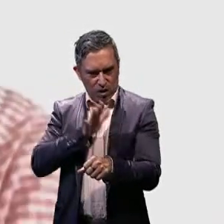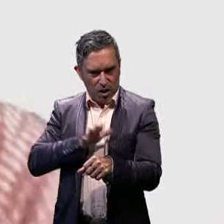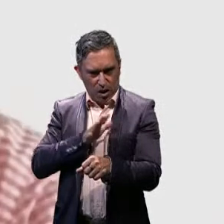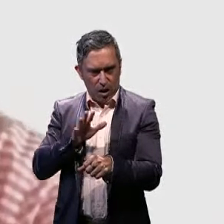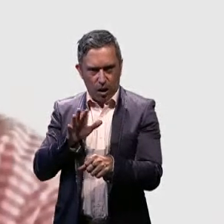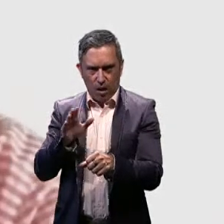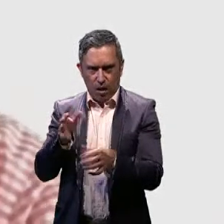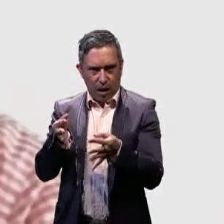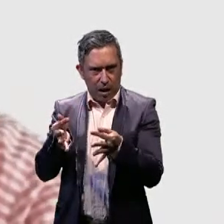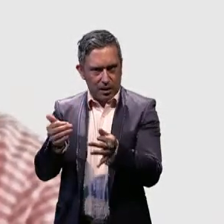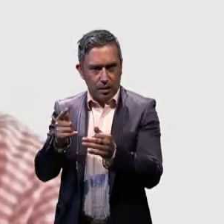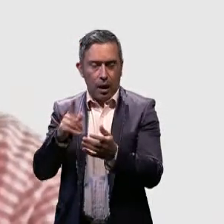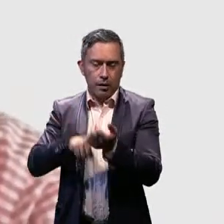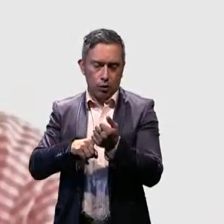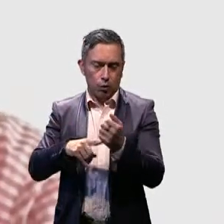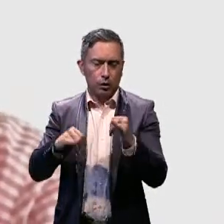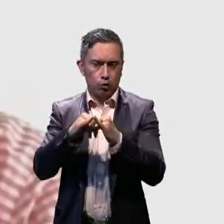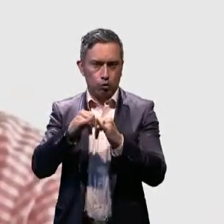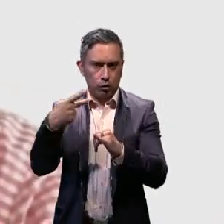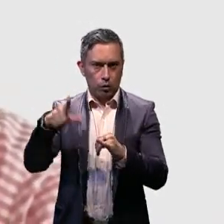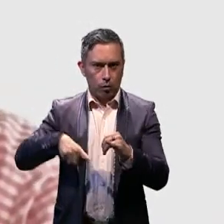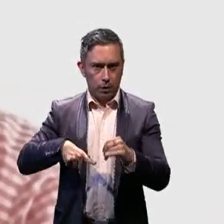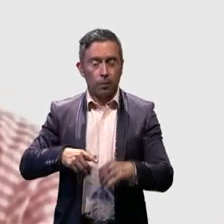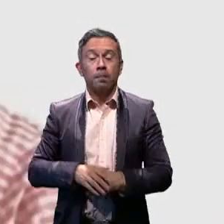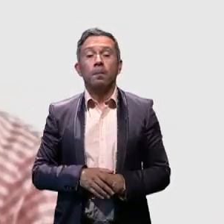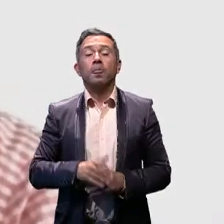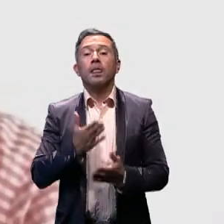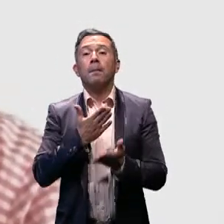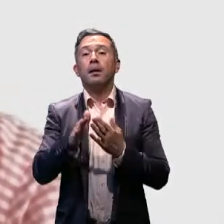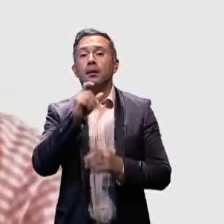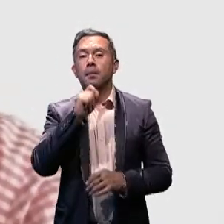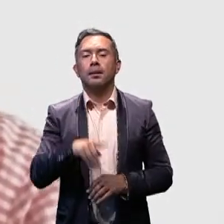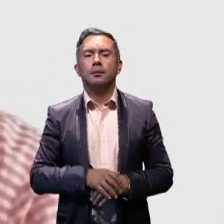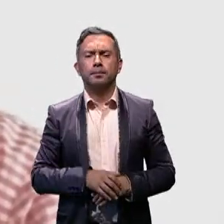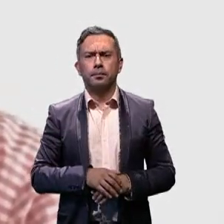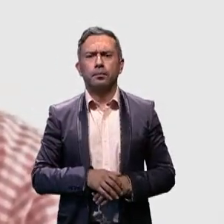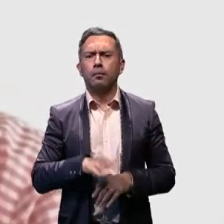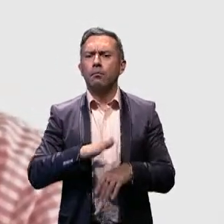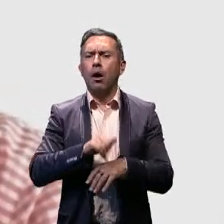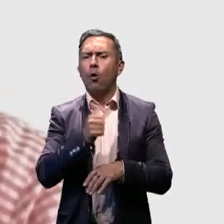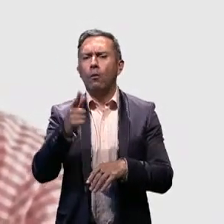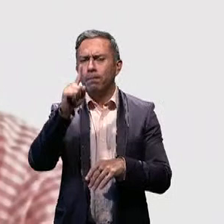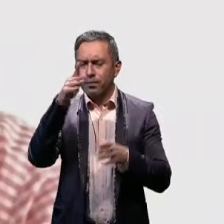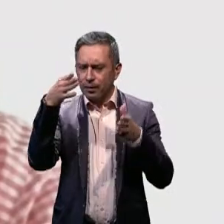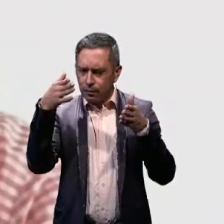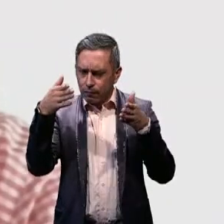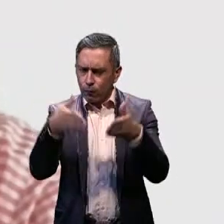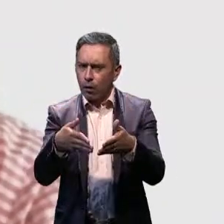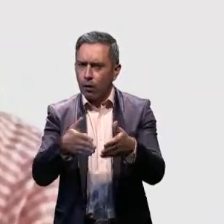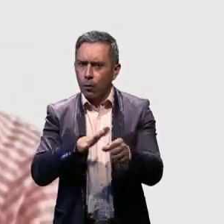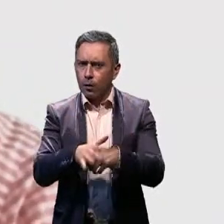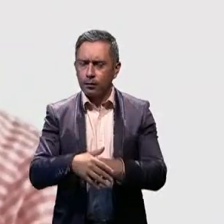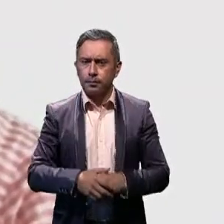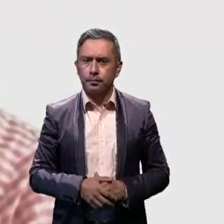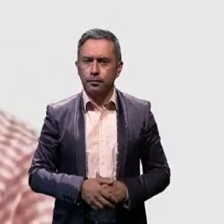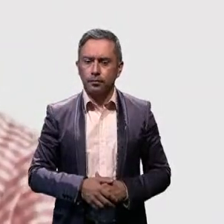transparency practices of the state institutions. We are also